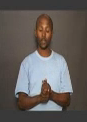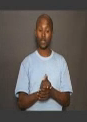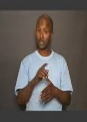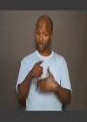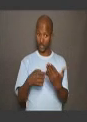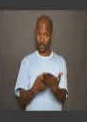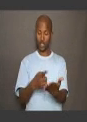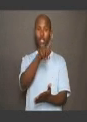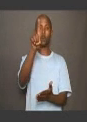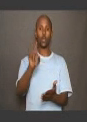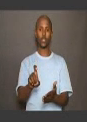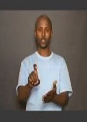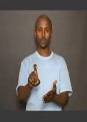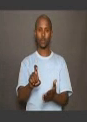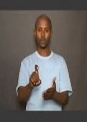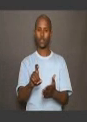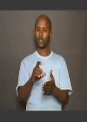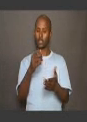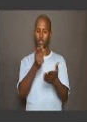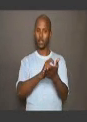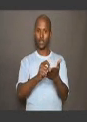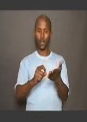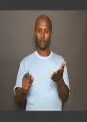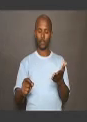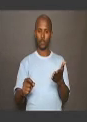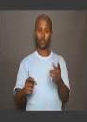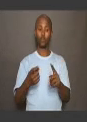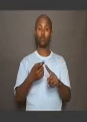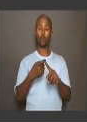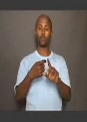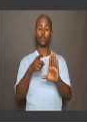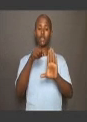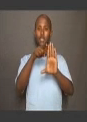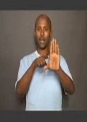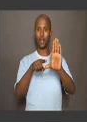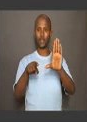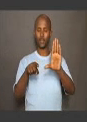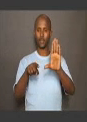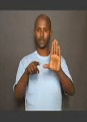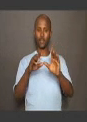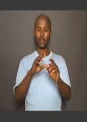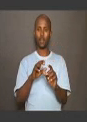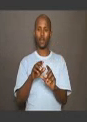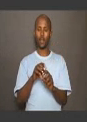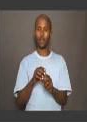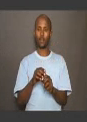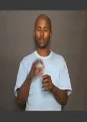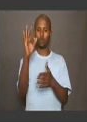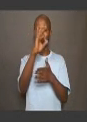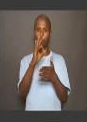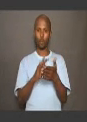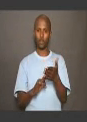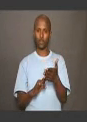This equation is derived from the right-angled triangle formed by